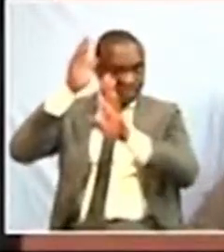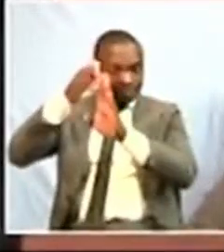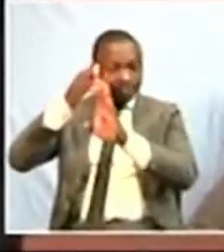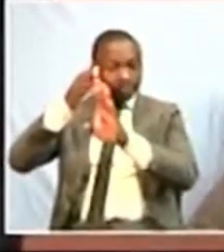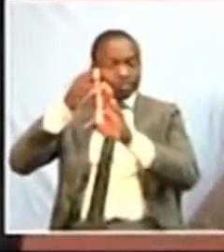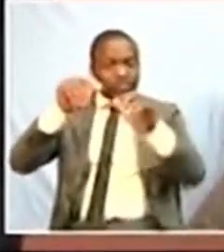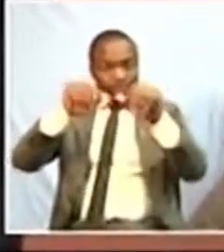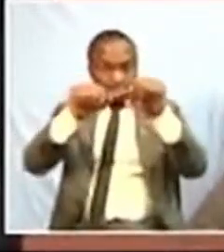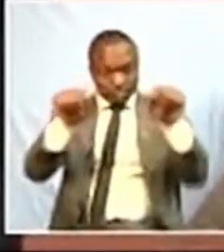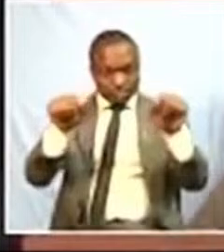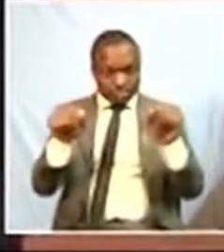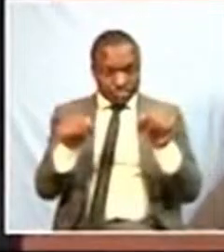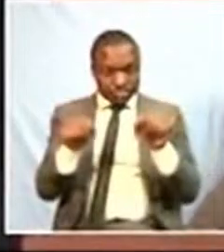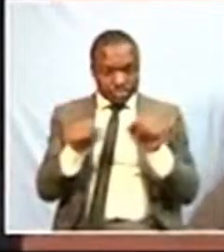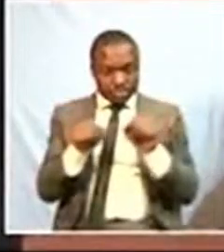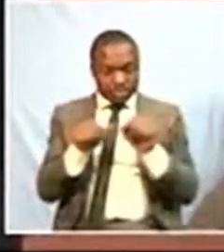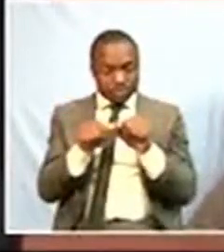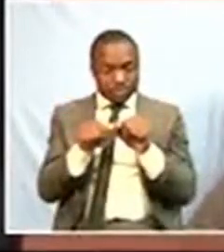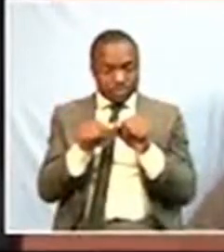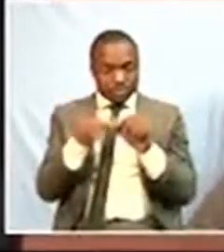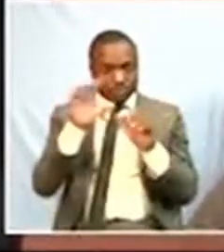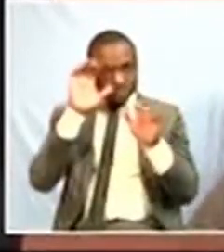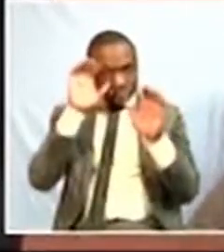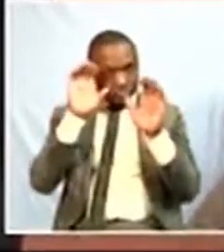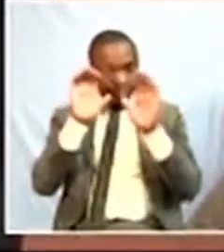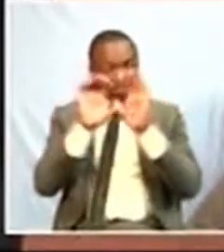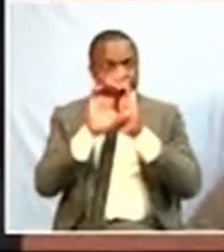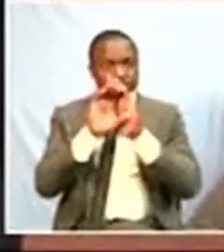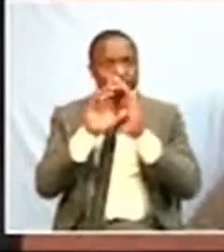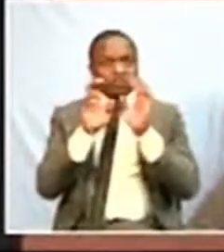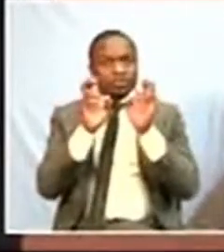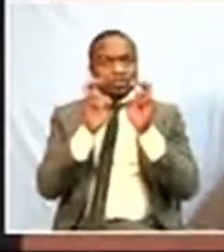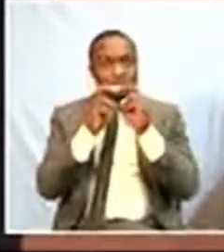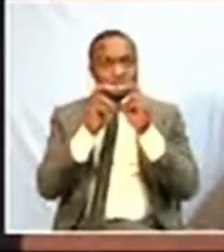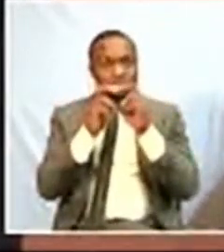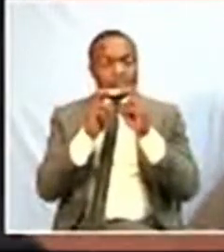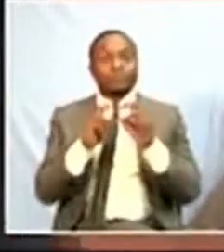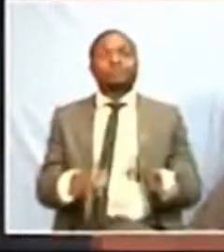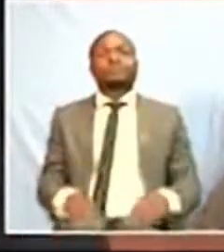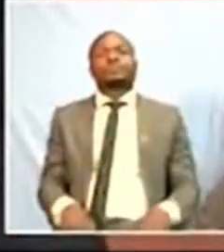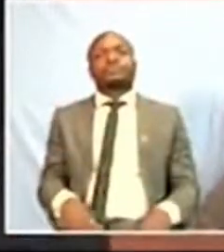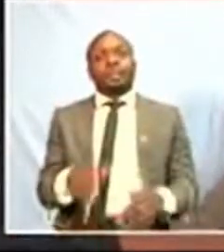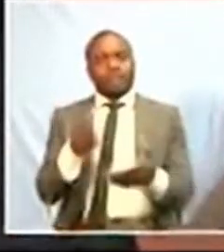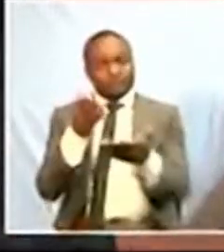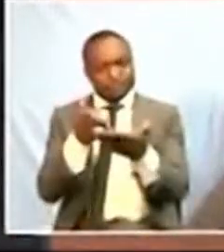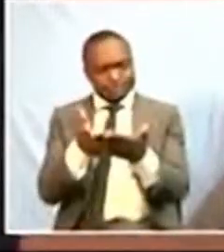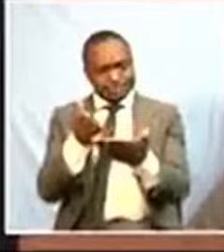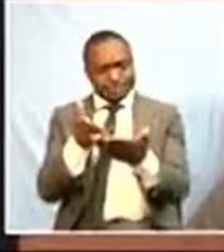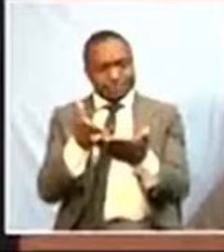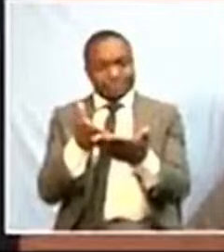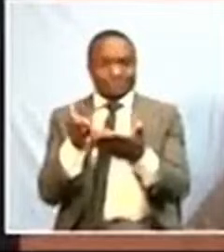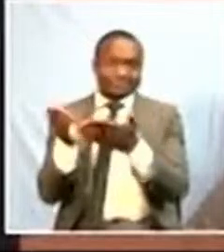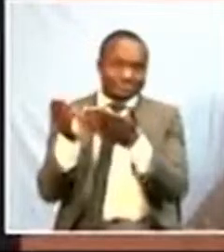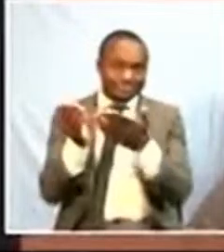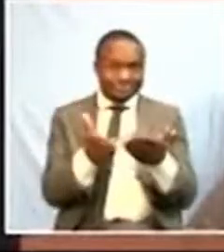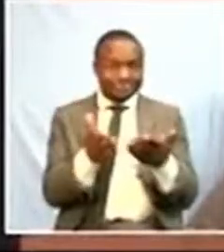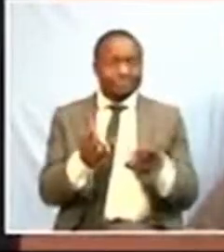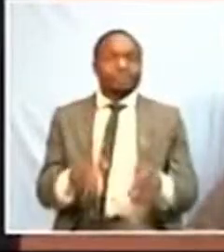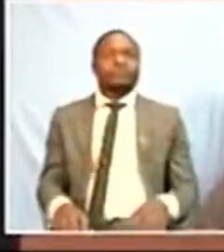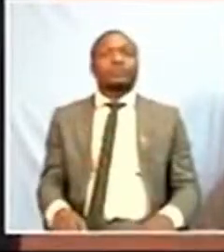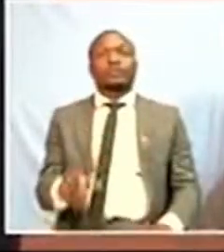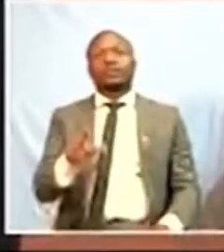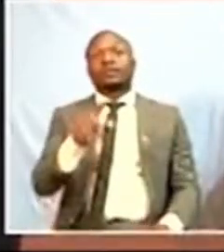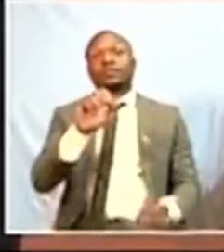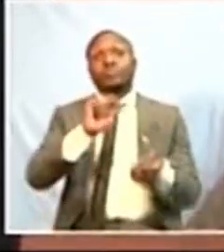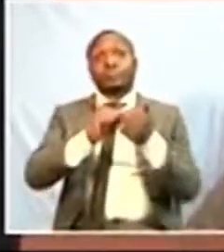and general conditions of contract. Here, Chair, it raises a